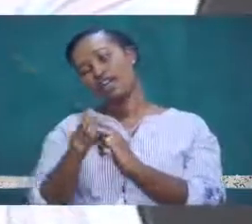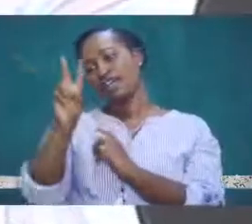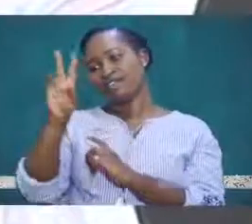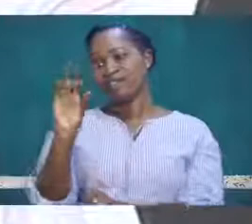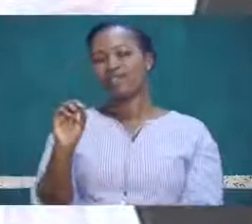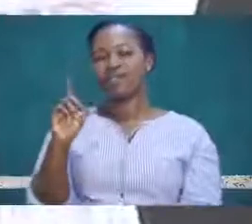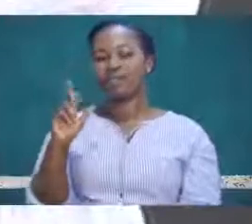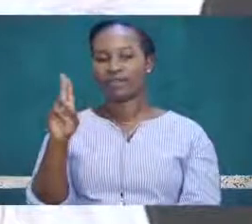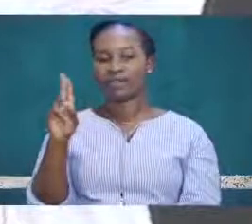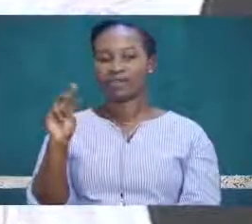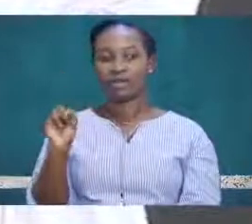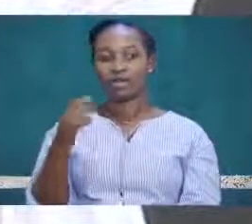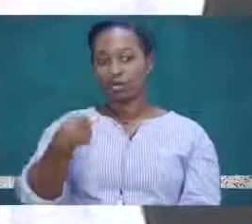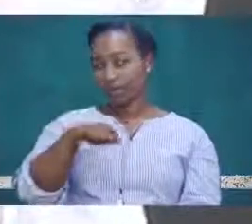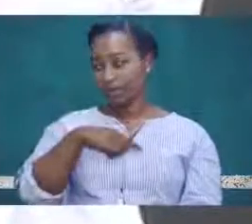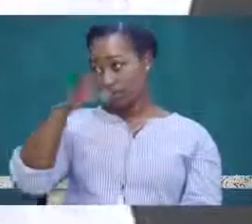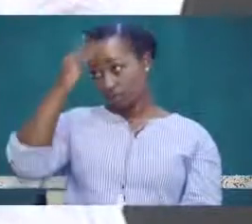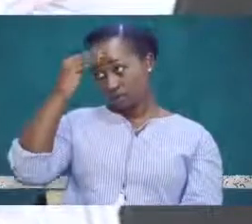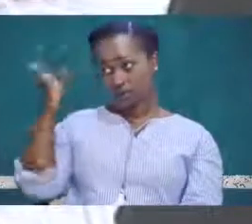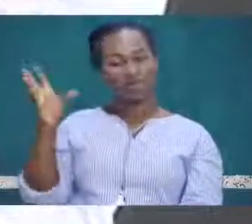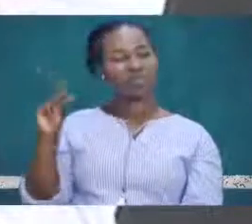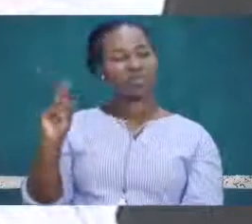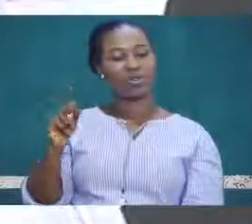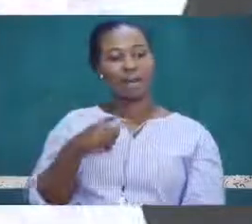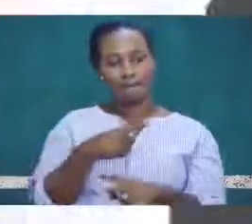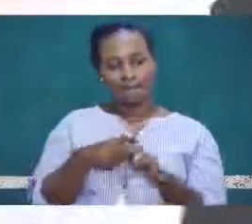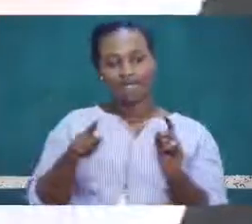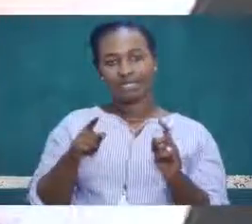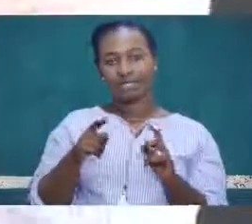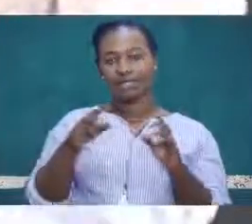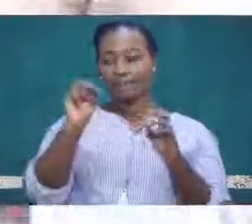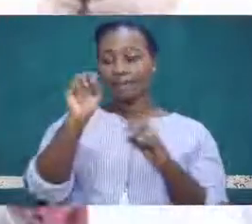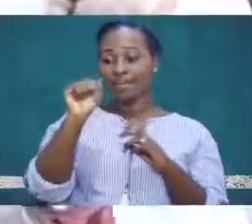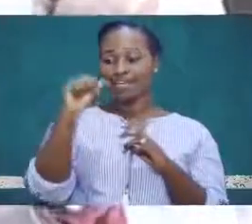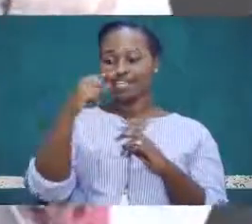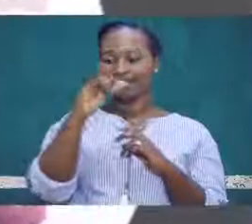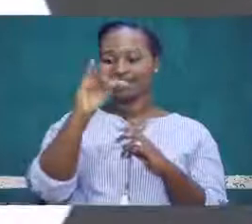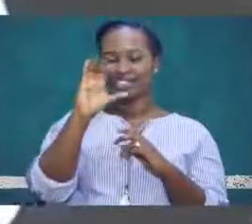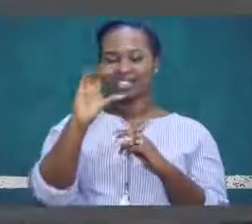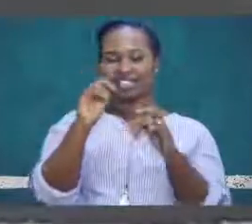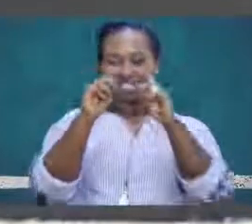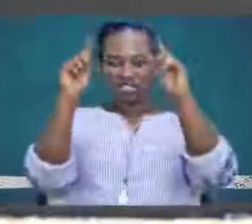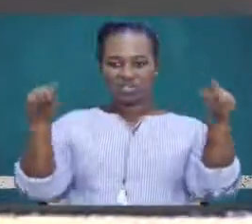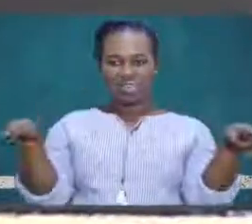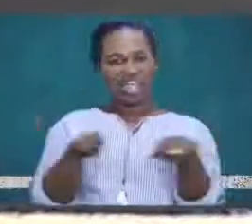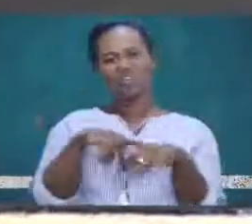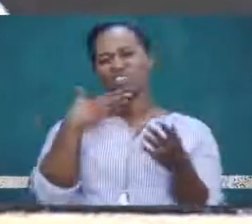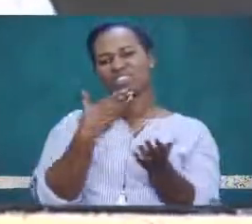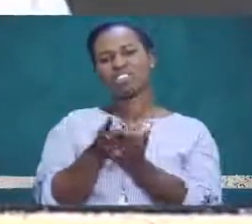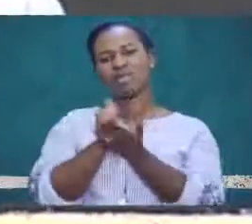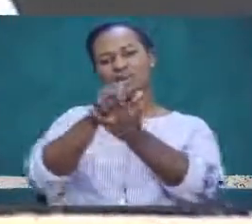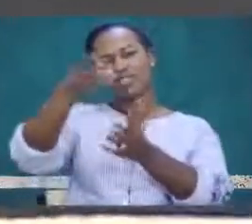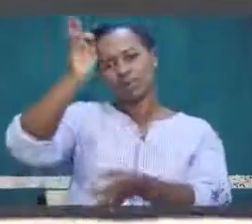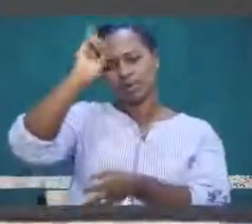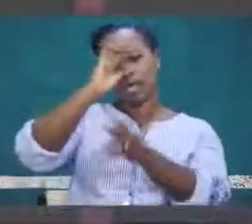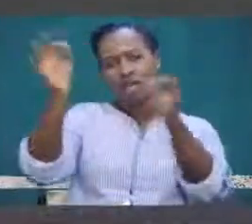volume. It's not the topic we are looking at today, but a magic triangle is a beautiful way for you to remember your formula.